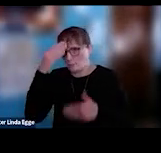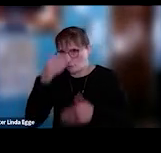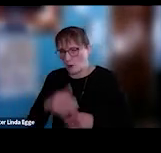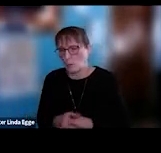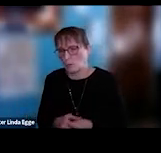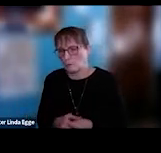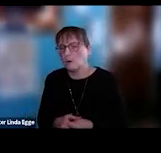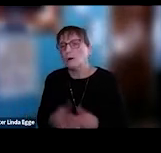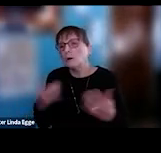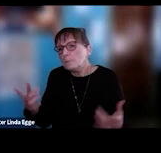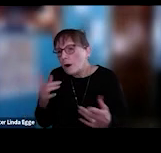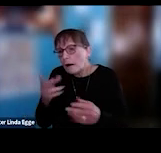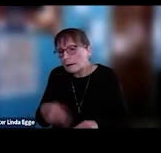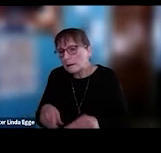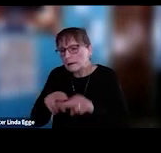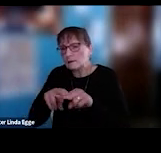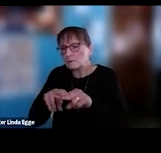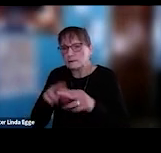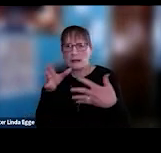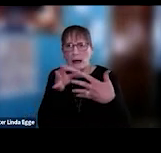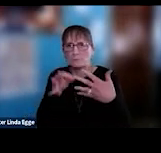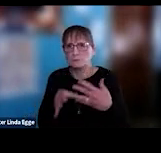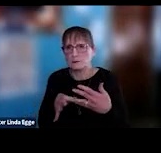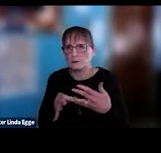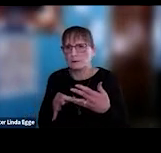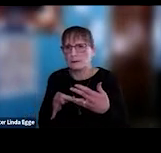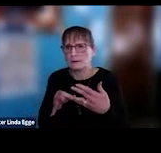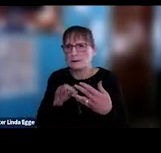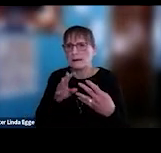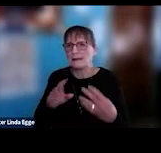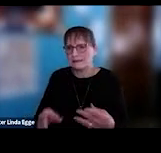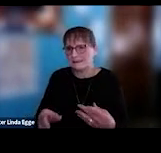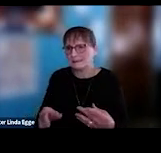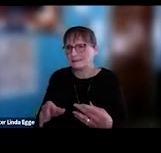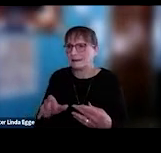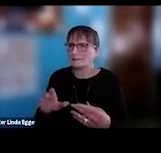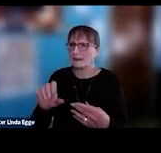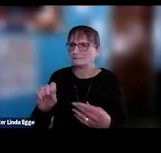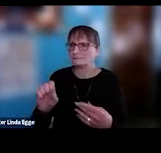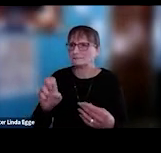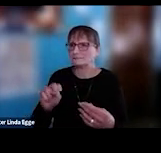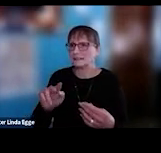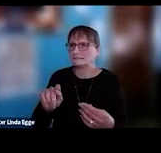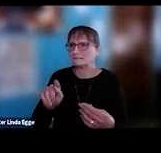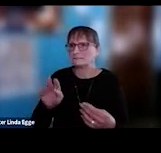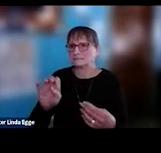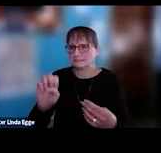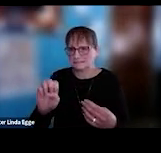but ultimately increase options at sentencing, violation hearings,